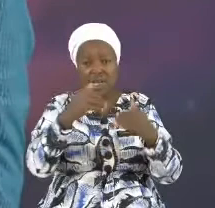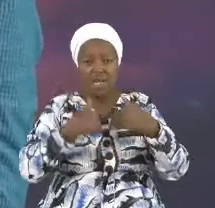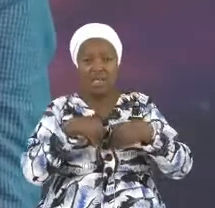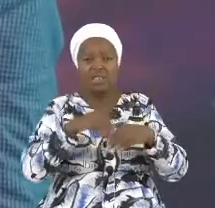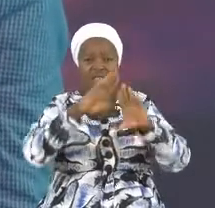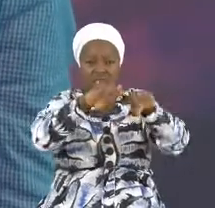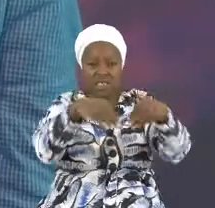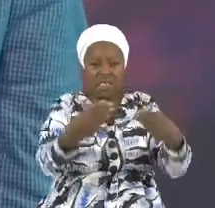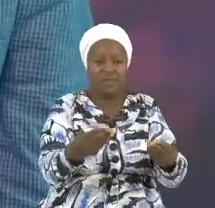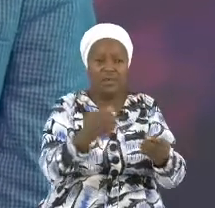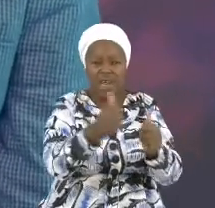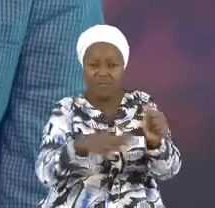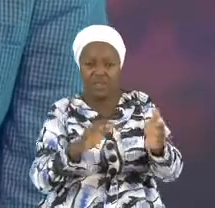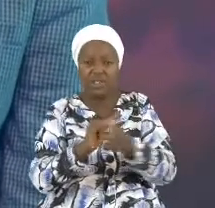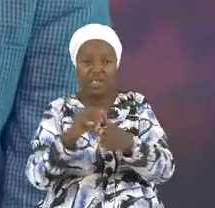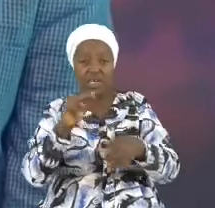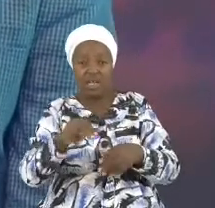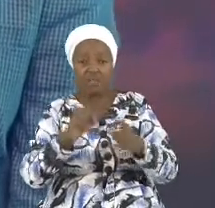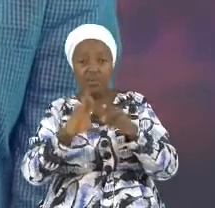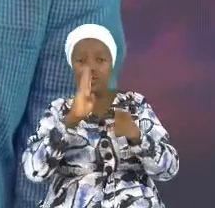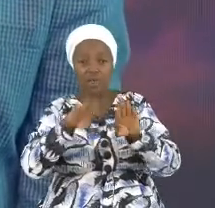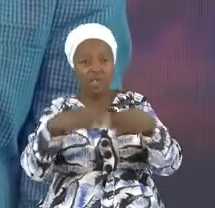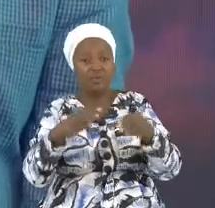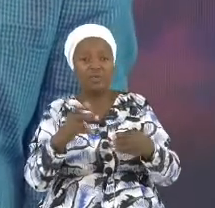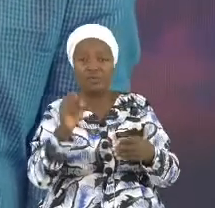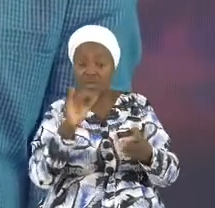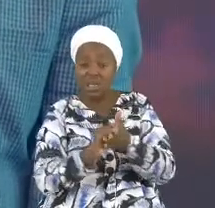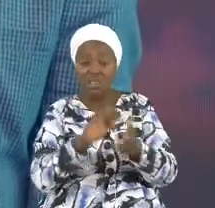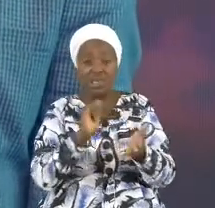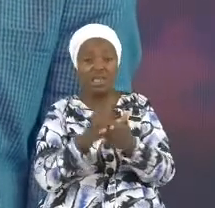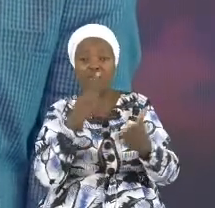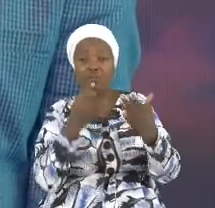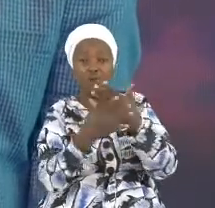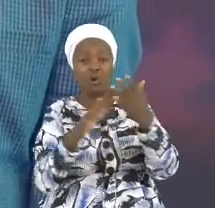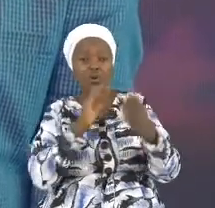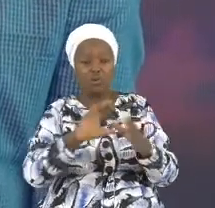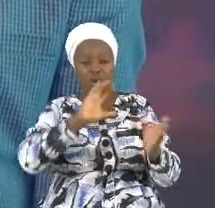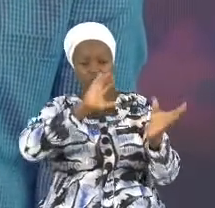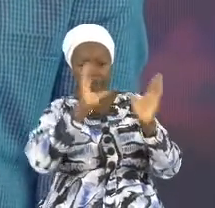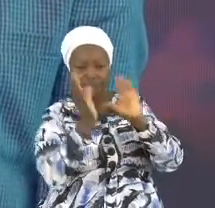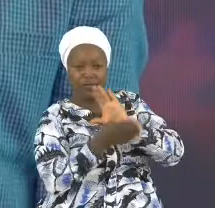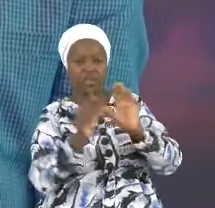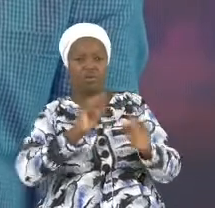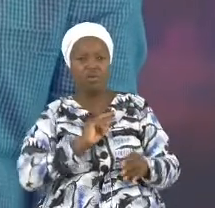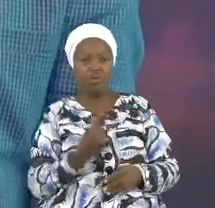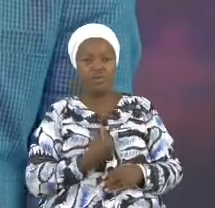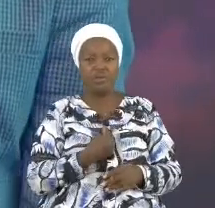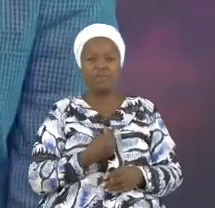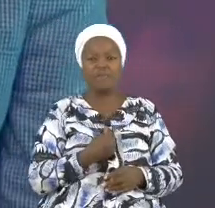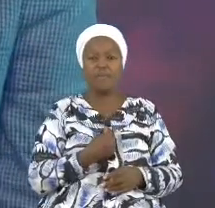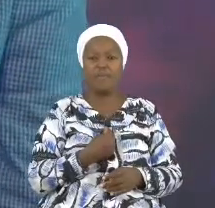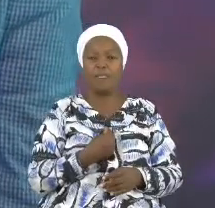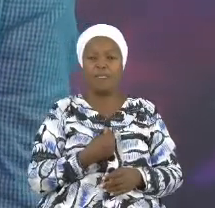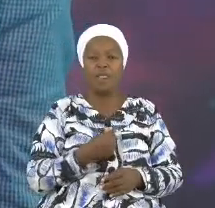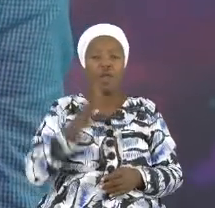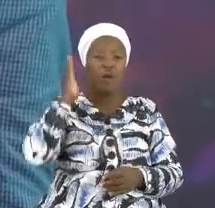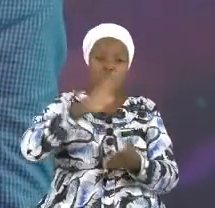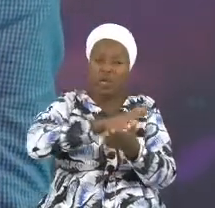that that blood will convert us, will cleanse